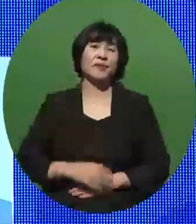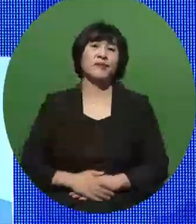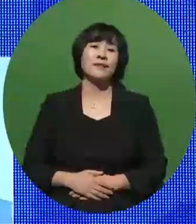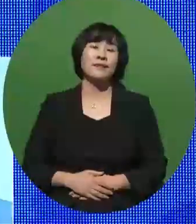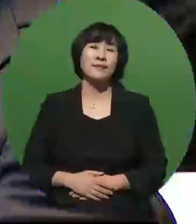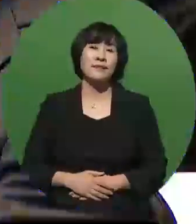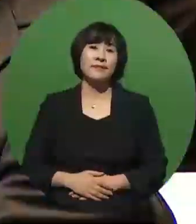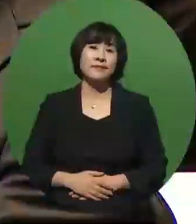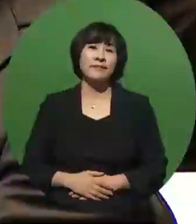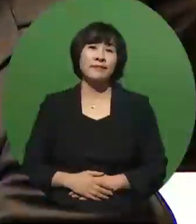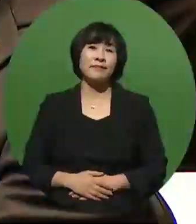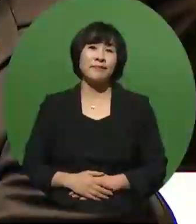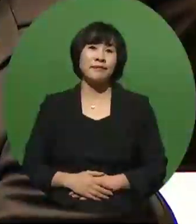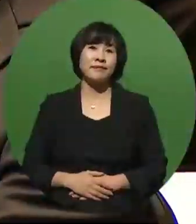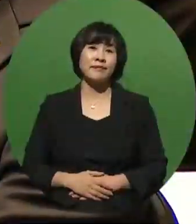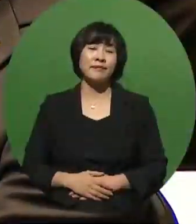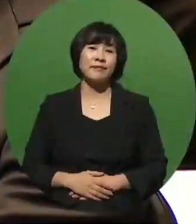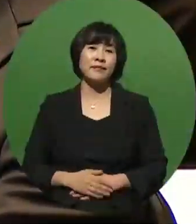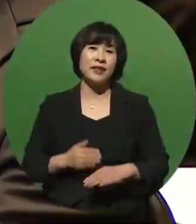President Kim.